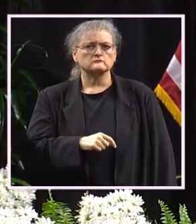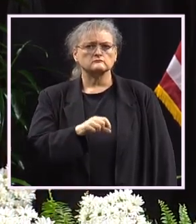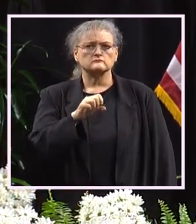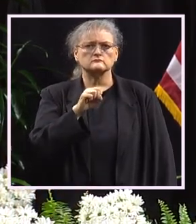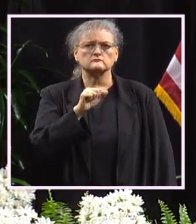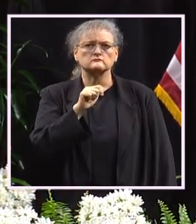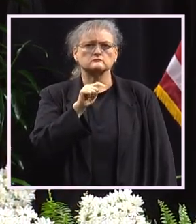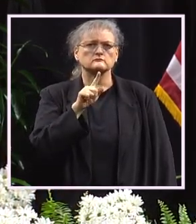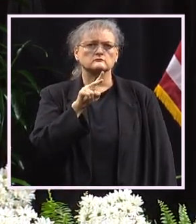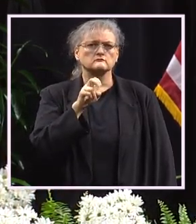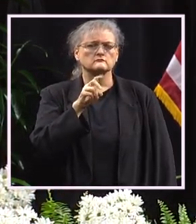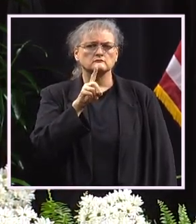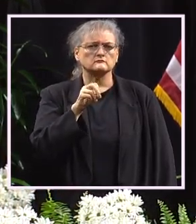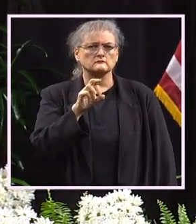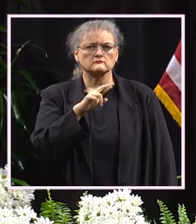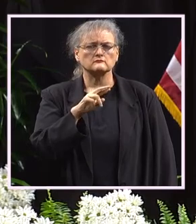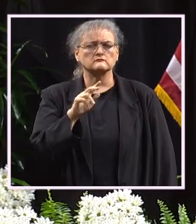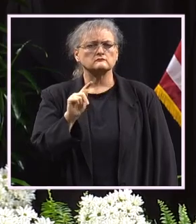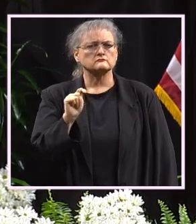Salvador O. Torres,